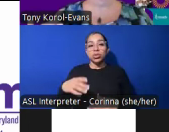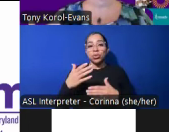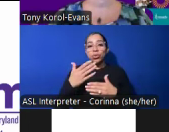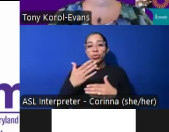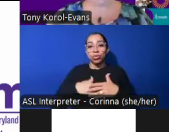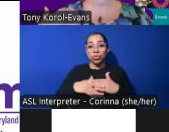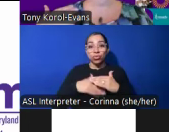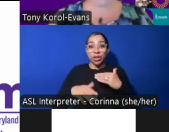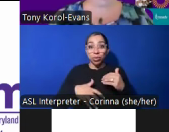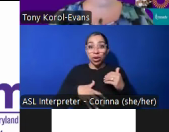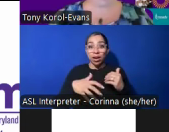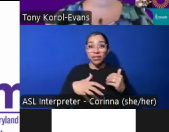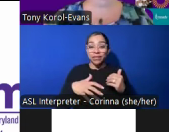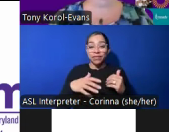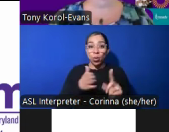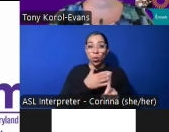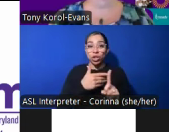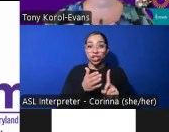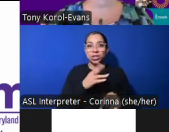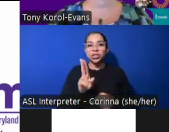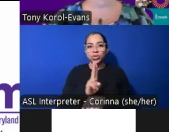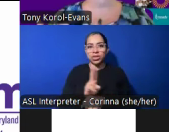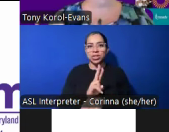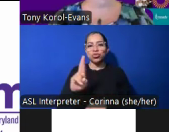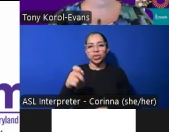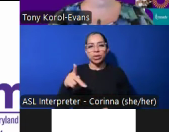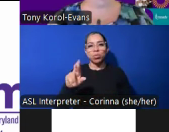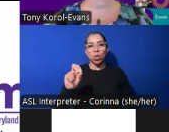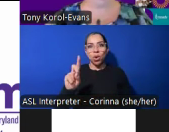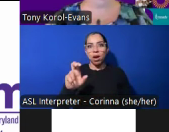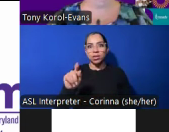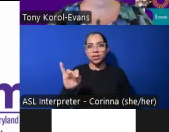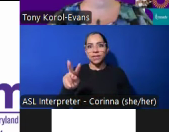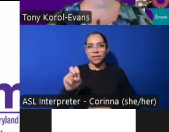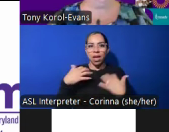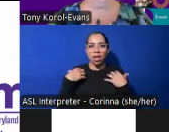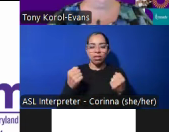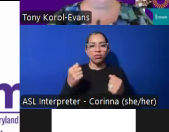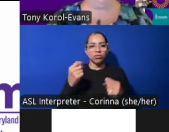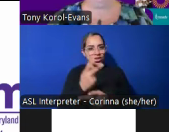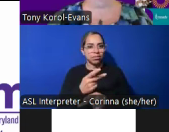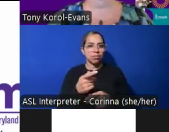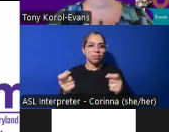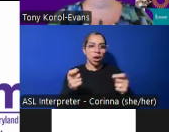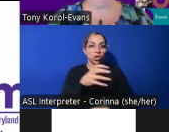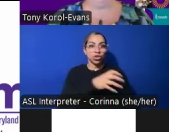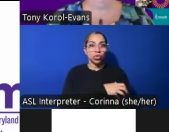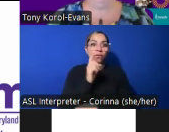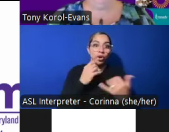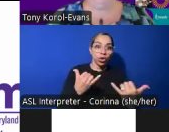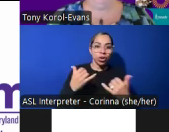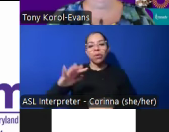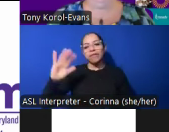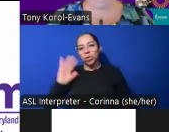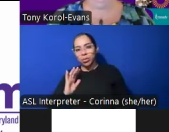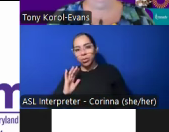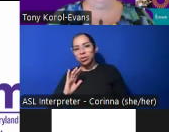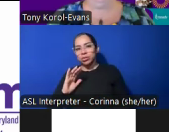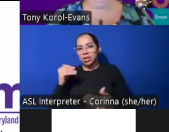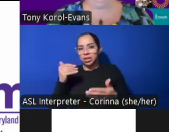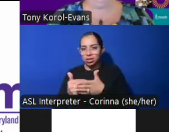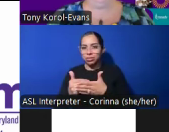reproductive health to maintain power and control in a current or former intimate partner relationship. And